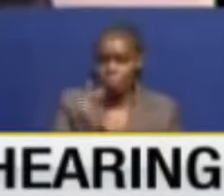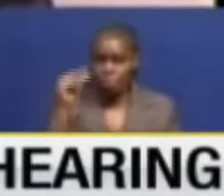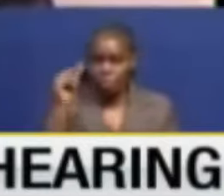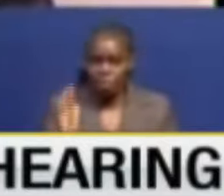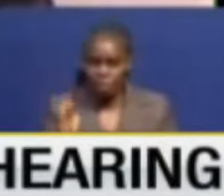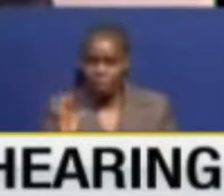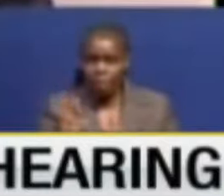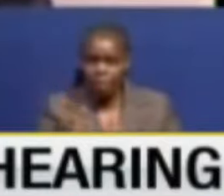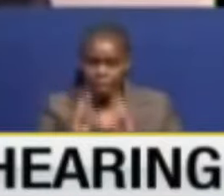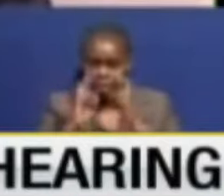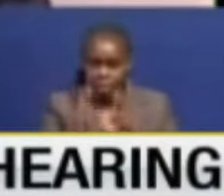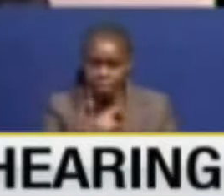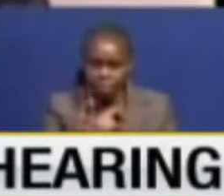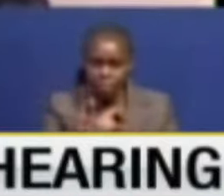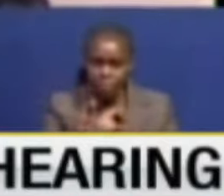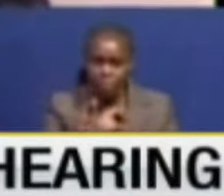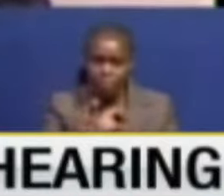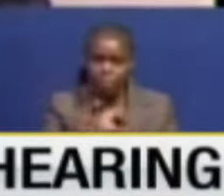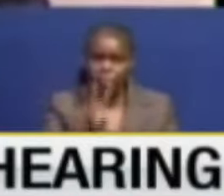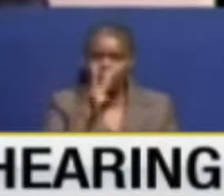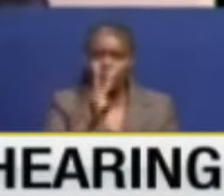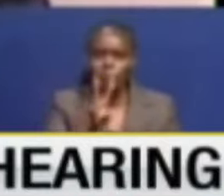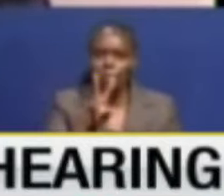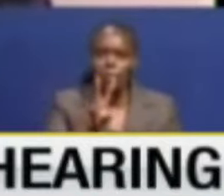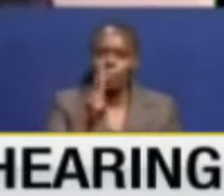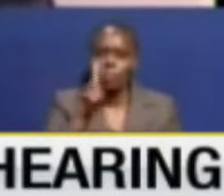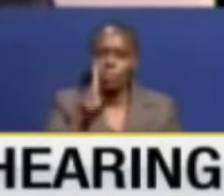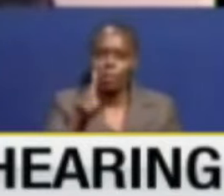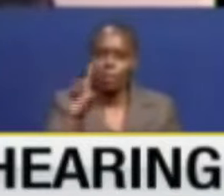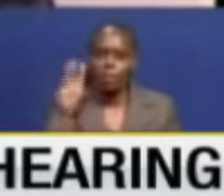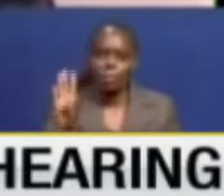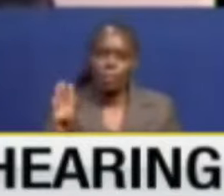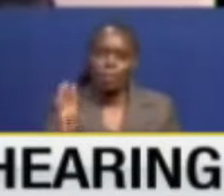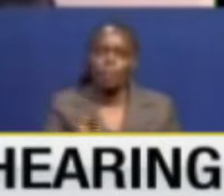governor's response at volume 1B.